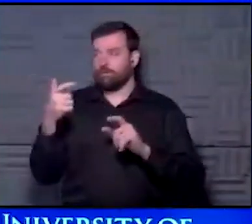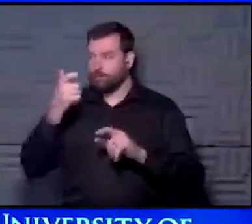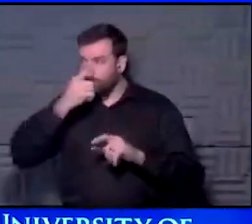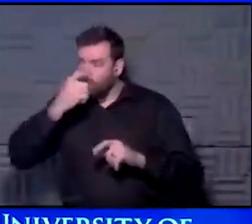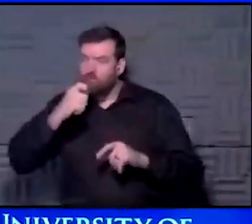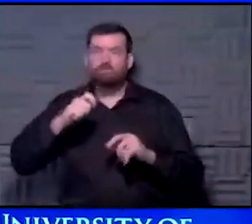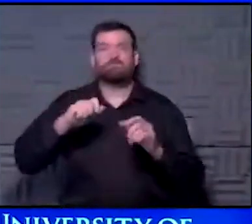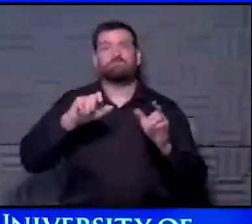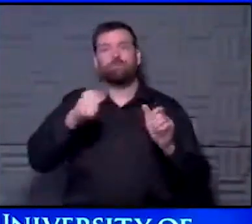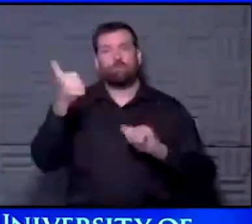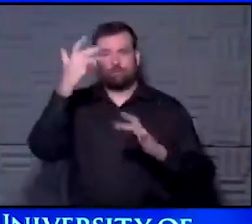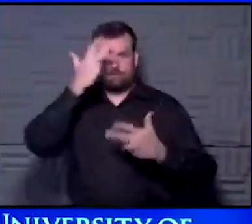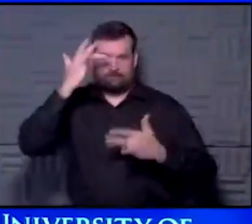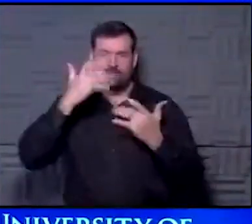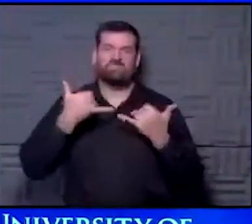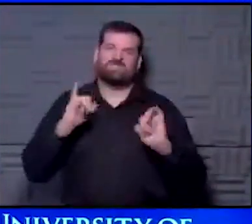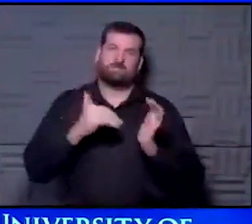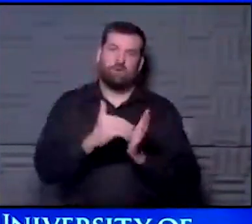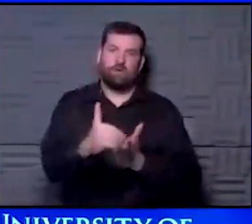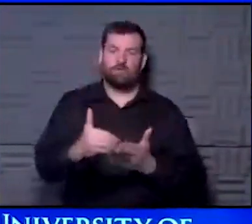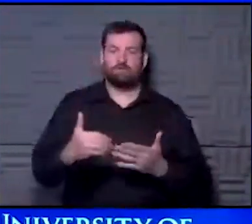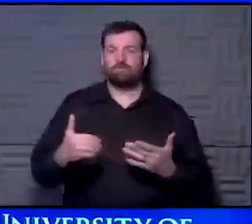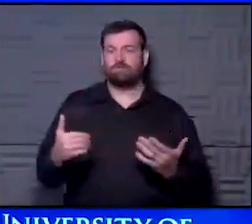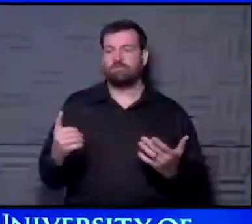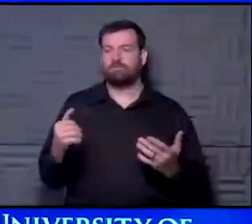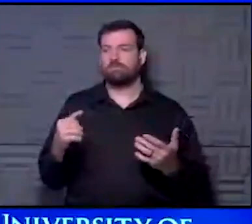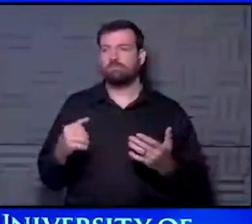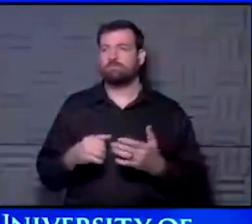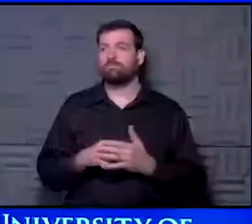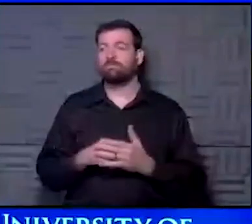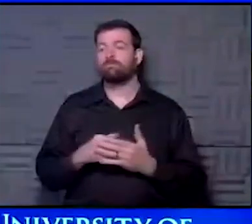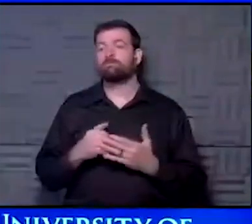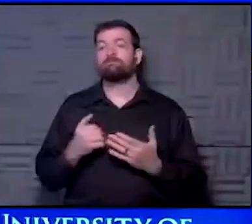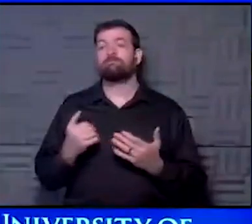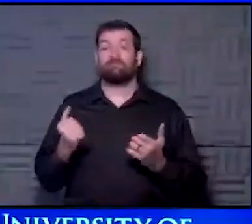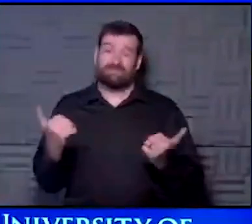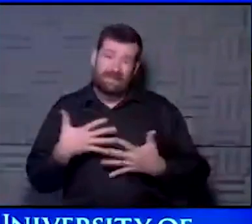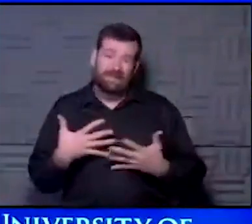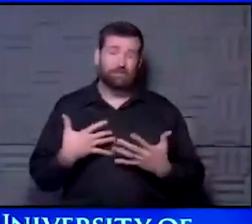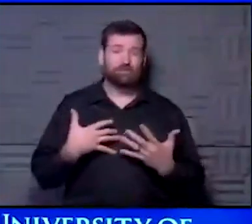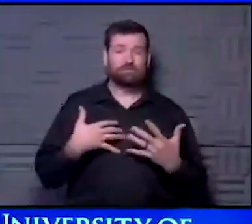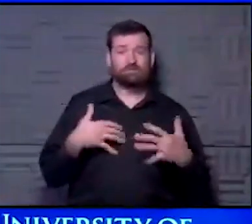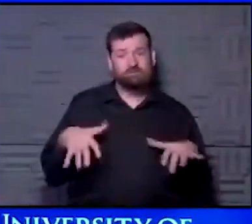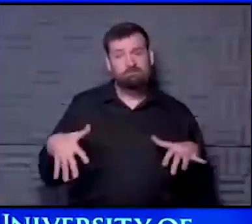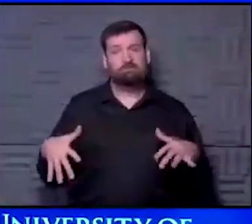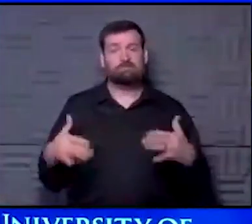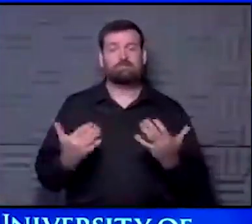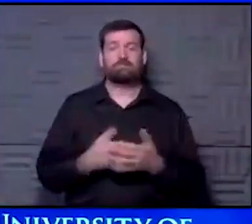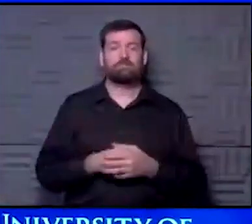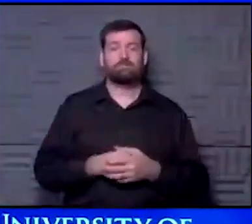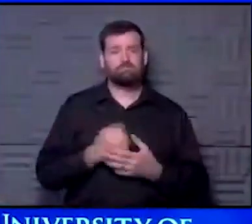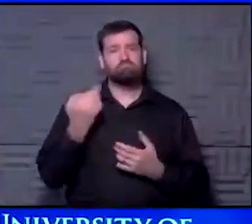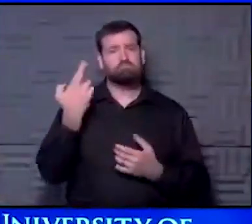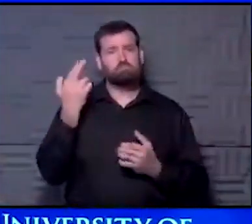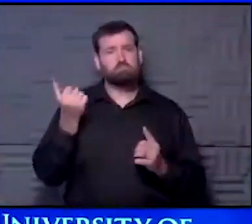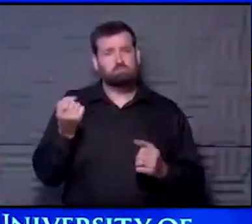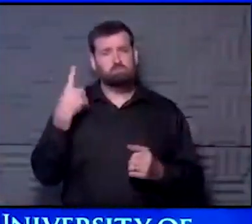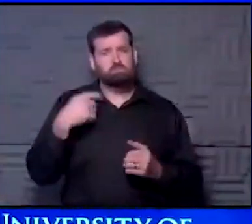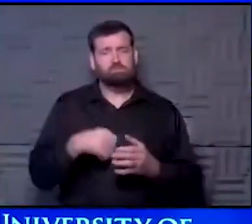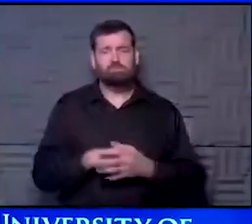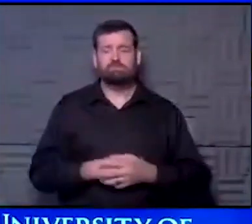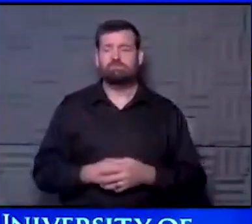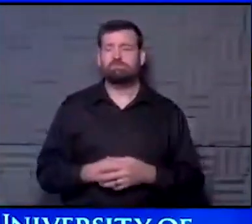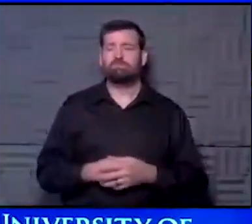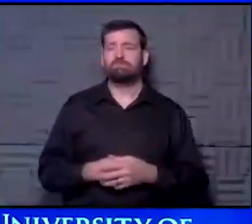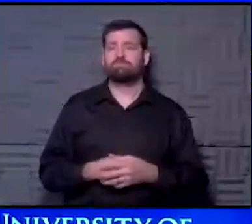illnesses, which are still very common. Or they're afraid and scared. And so, which is reasonable. So